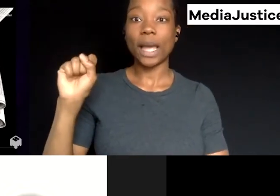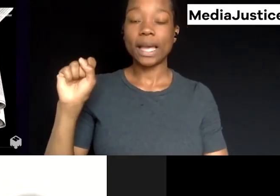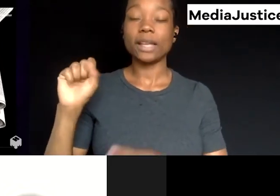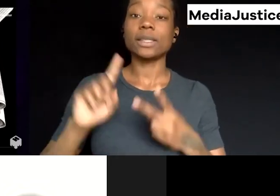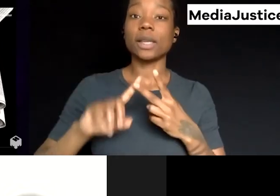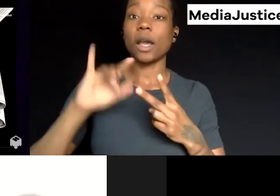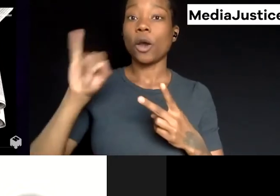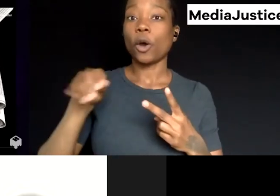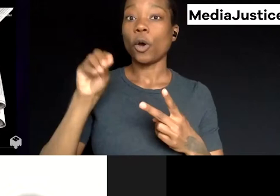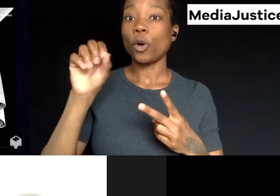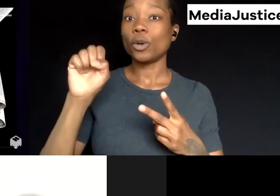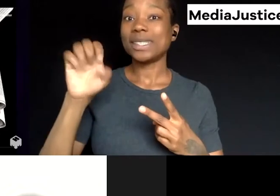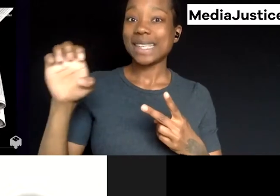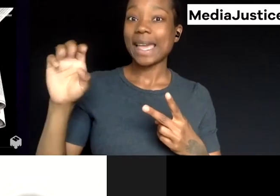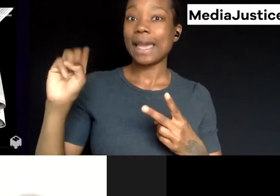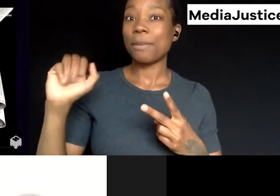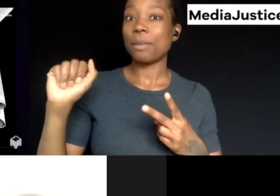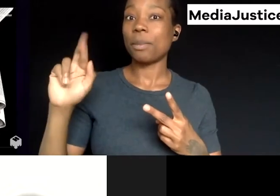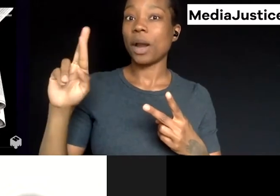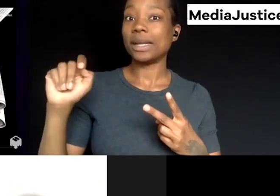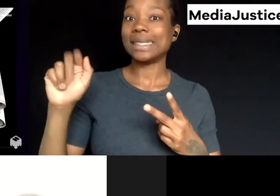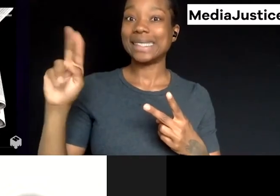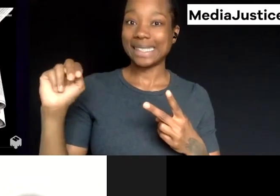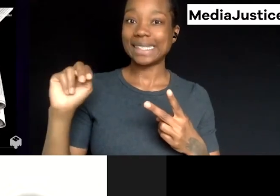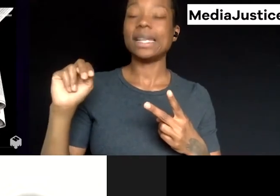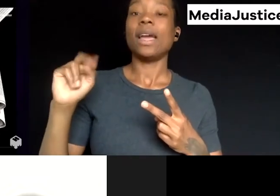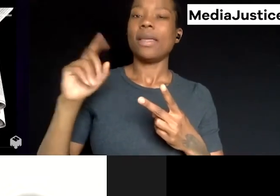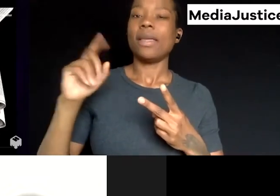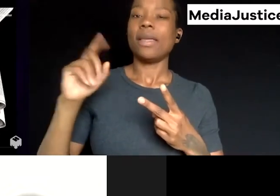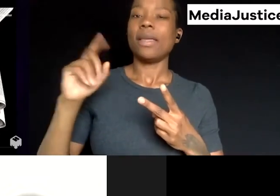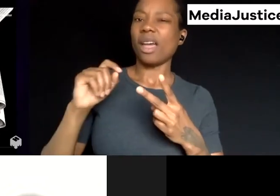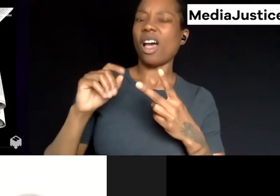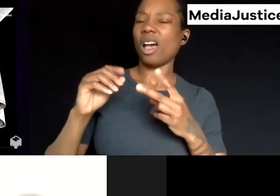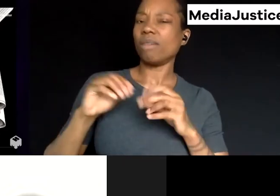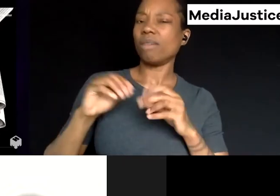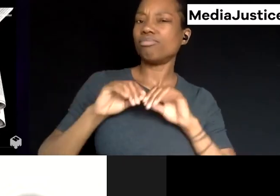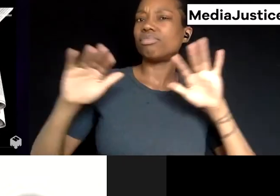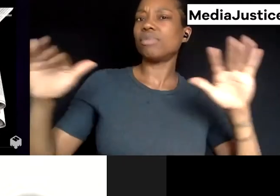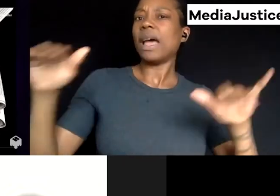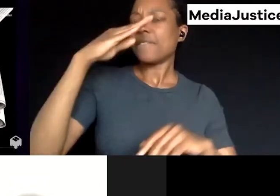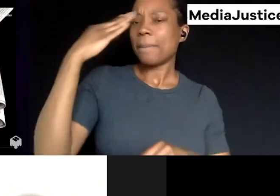and its role in telling the story of the Black experience here in the United States.